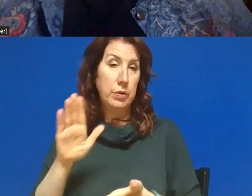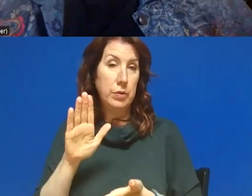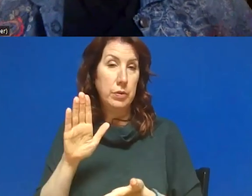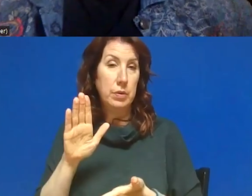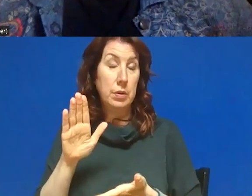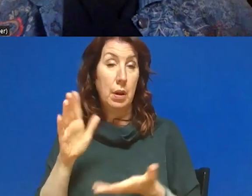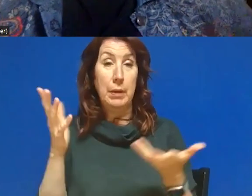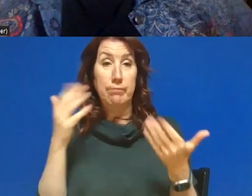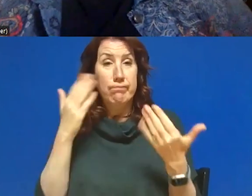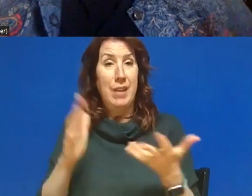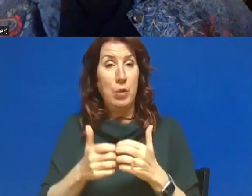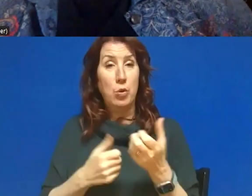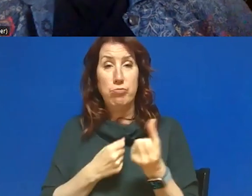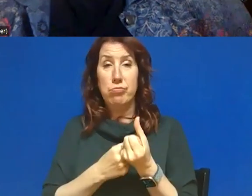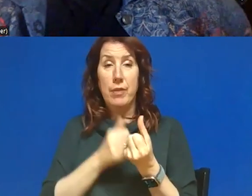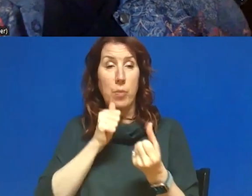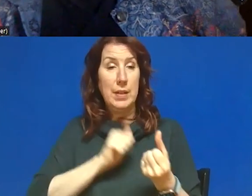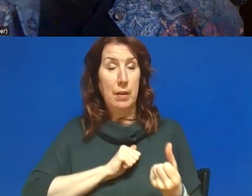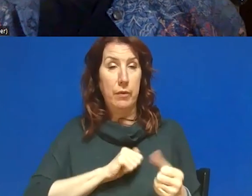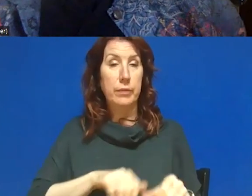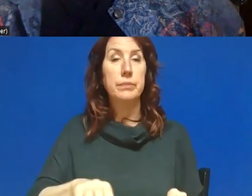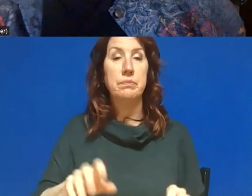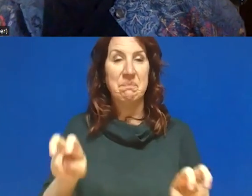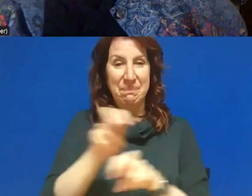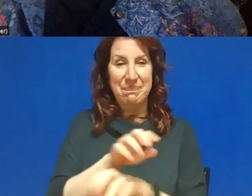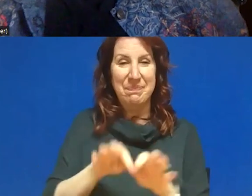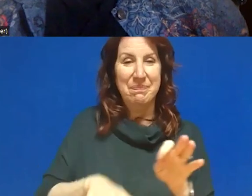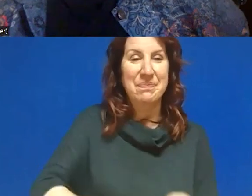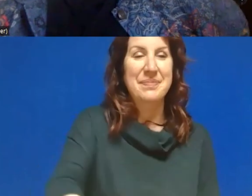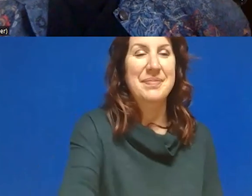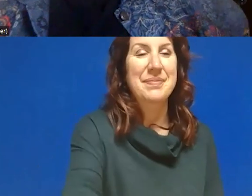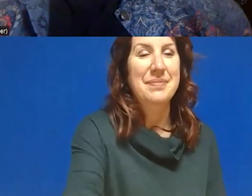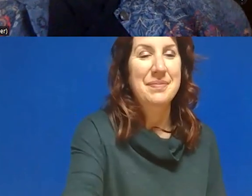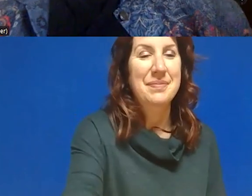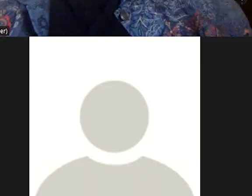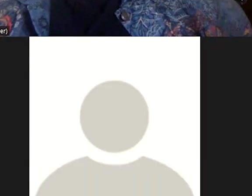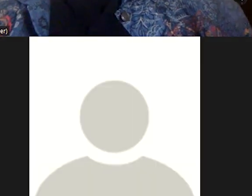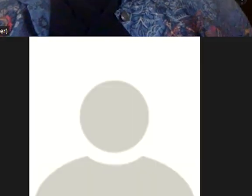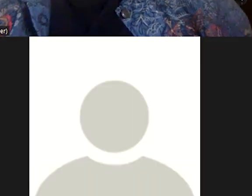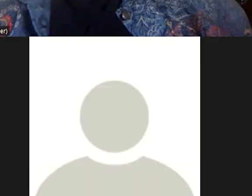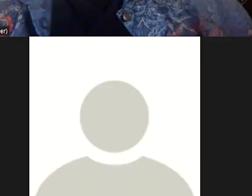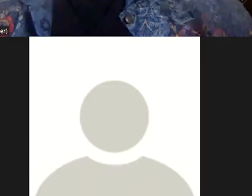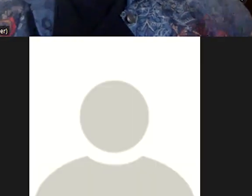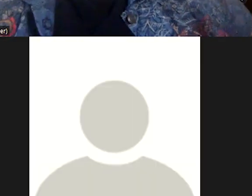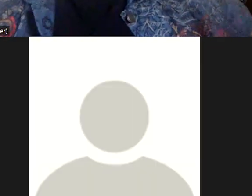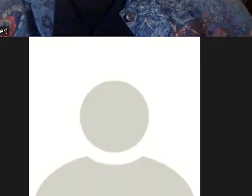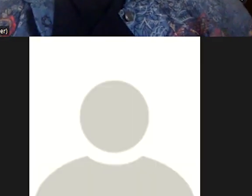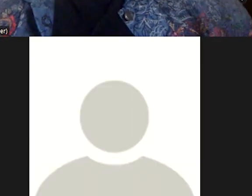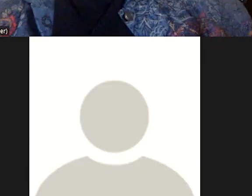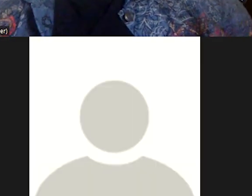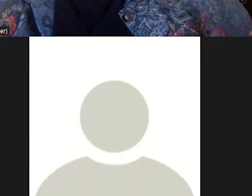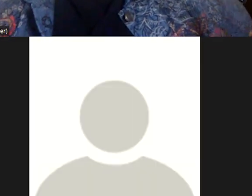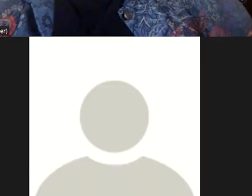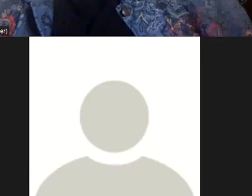you don't know how to advocate for yourself. I mean, for me, I had my parents advocating with me since I was like 6 years old. And still by the time I got